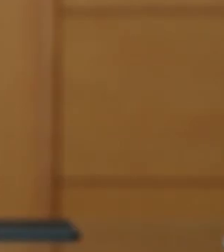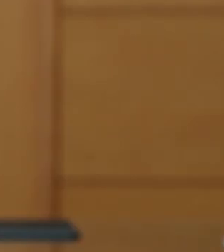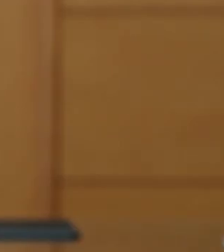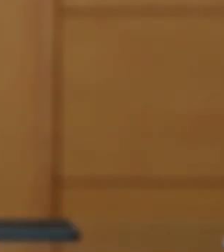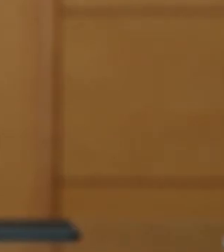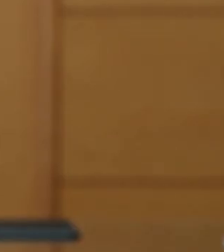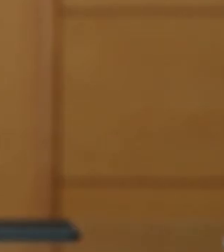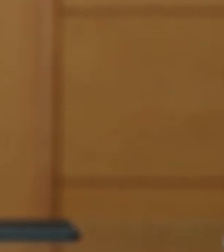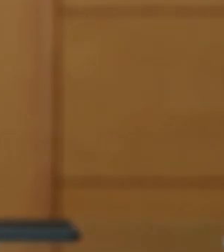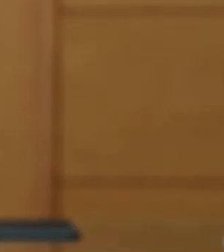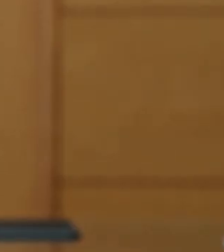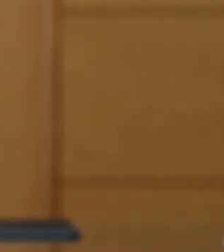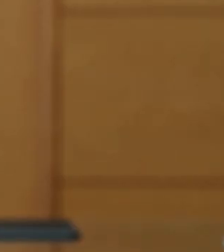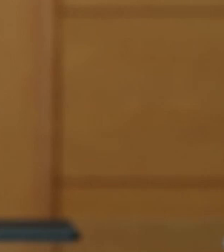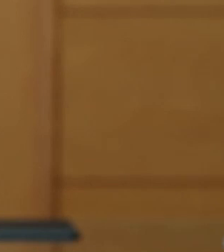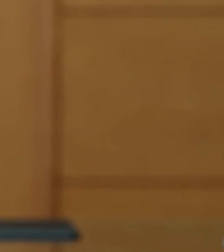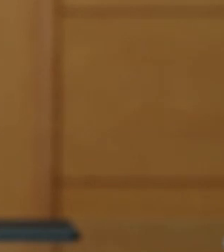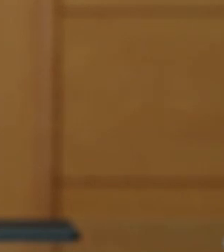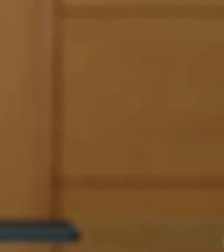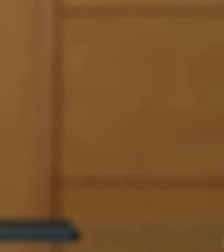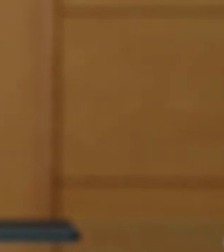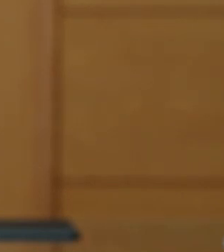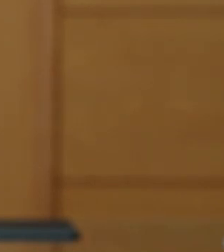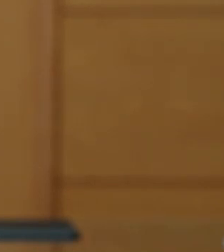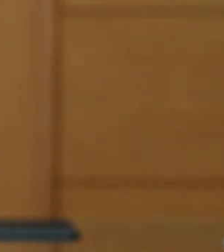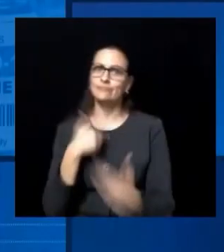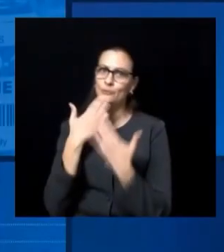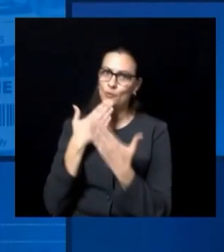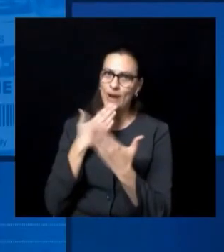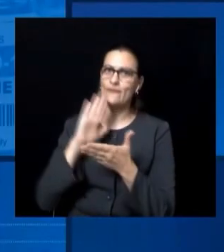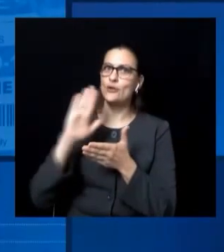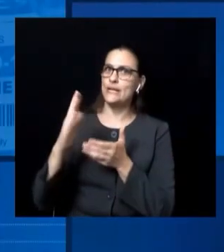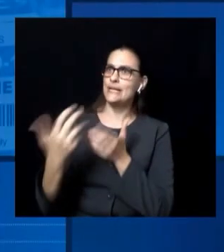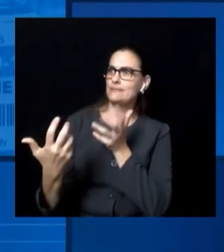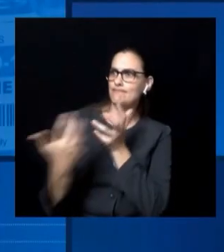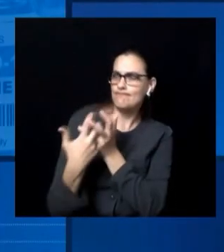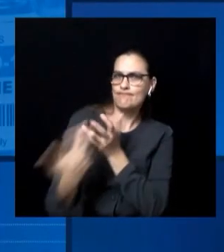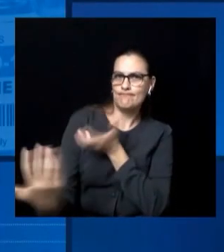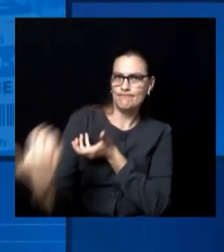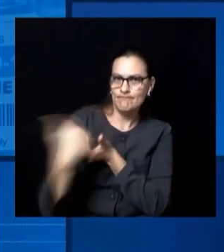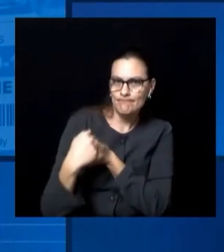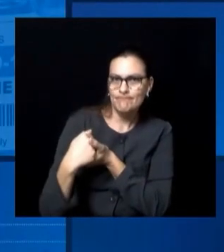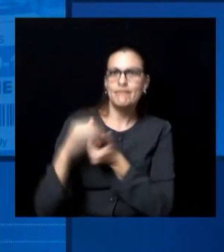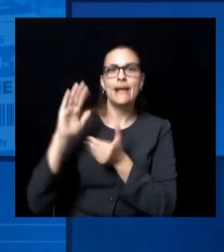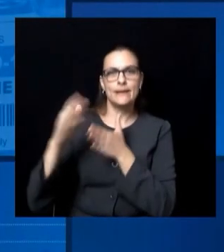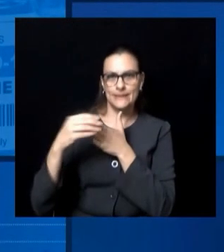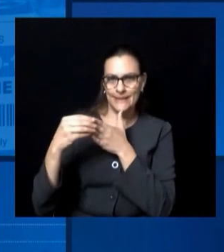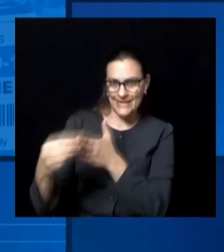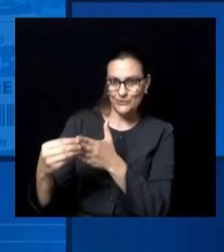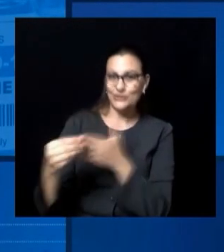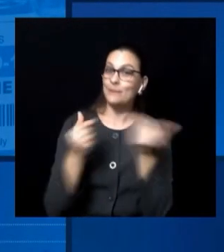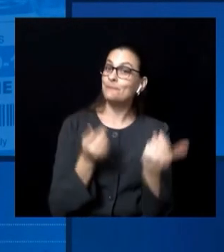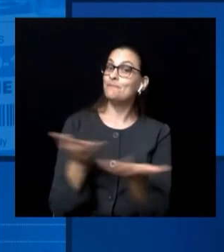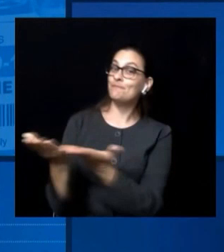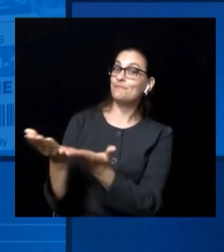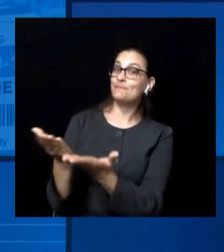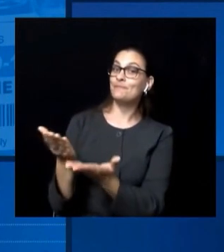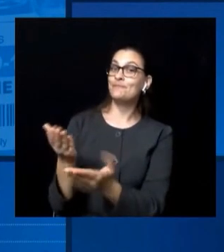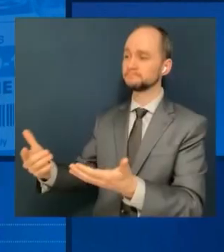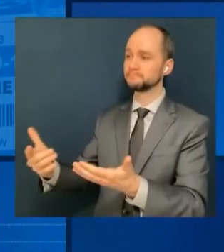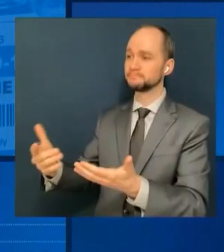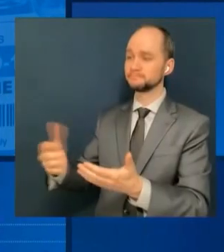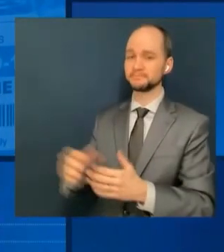he also endorsed the establishment of a financial intermediary fund so that the global community can swiftly mobilize financial